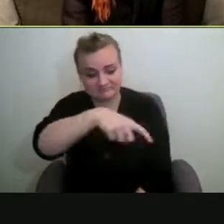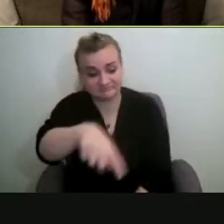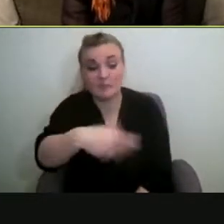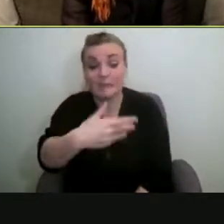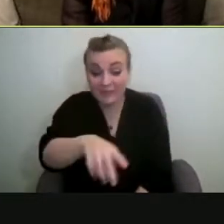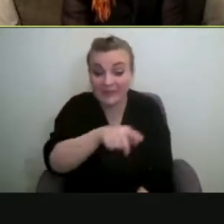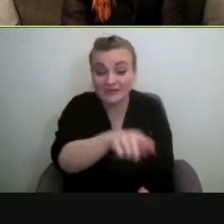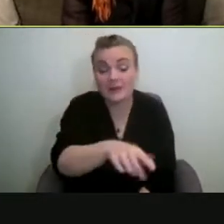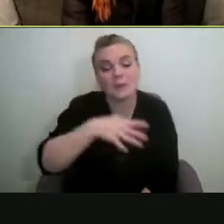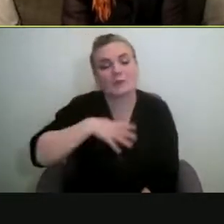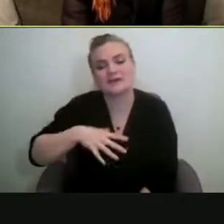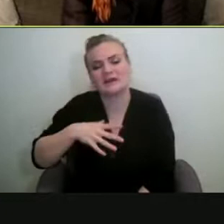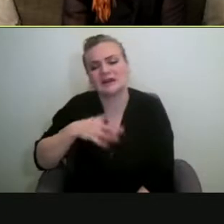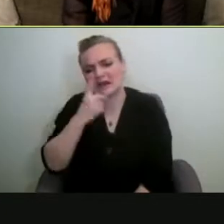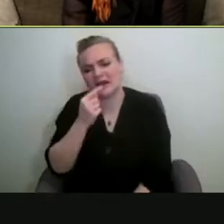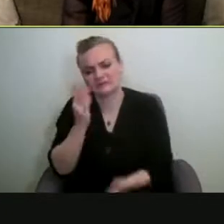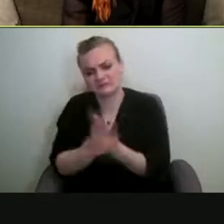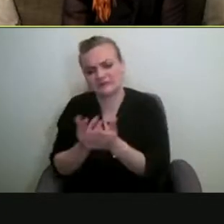could be more of it.